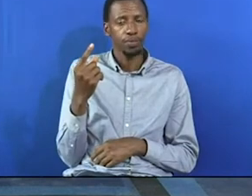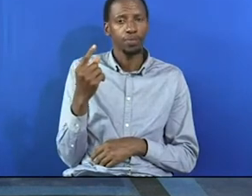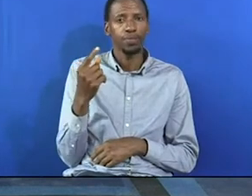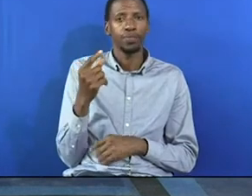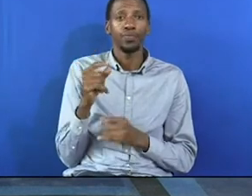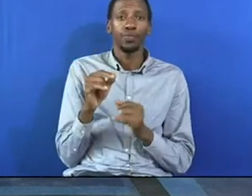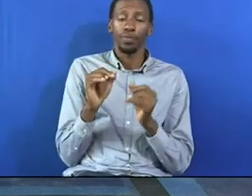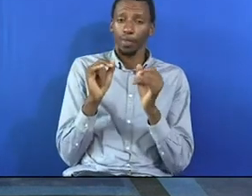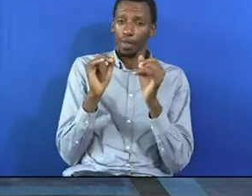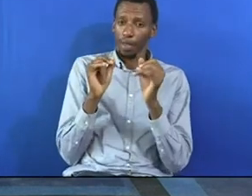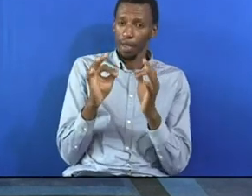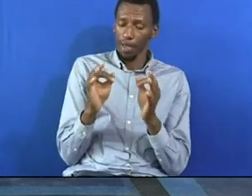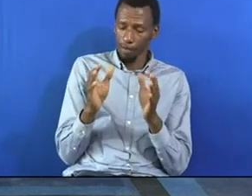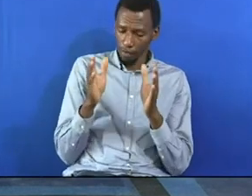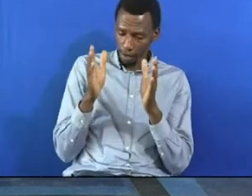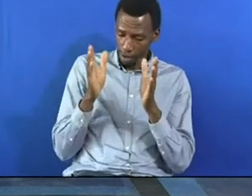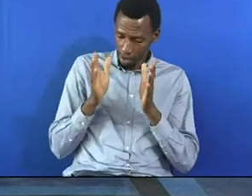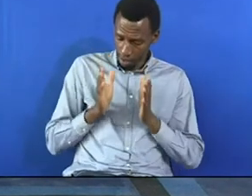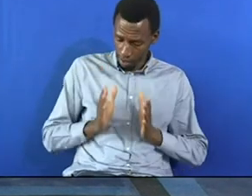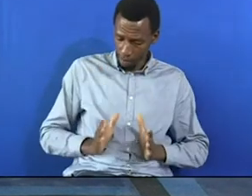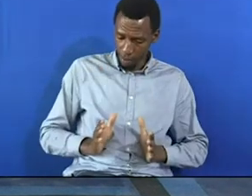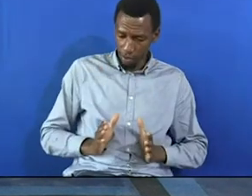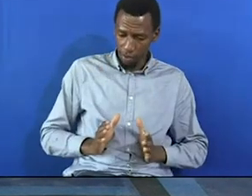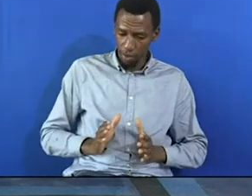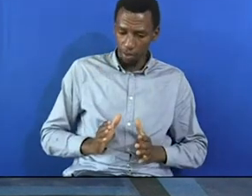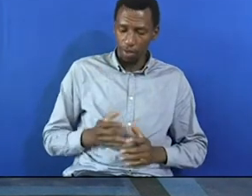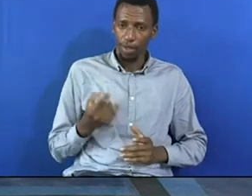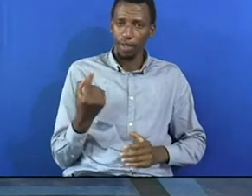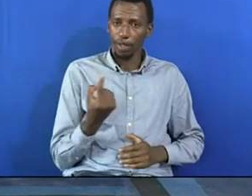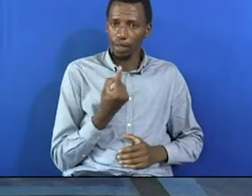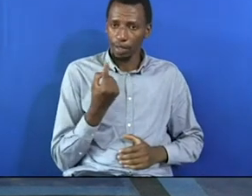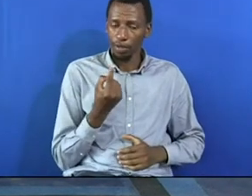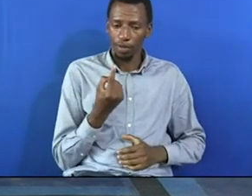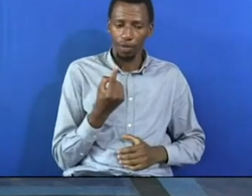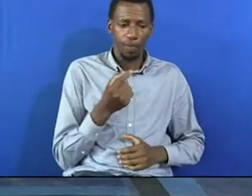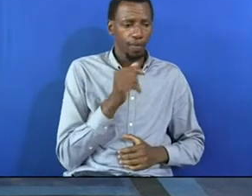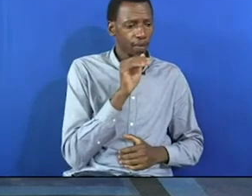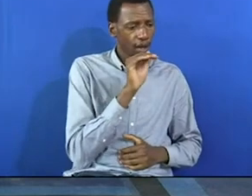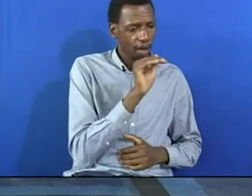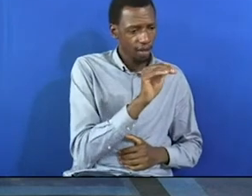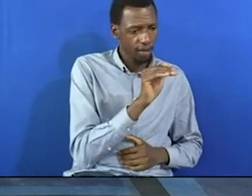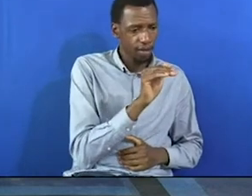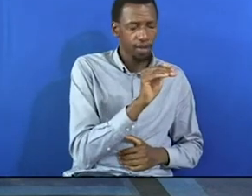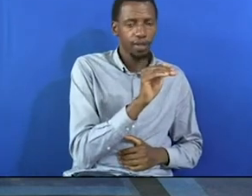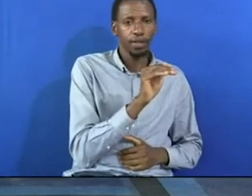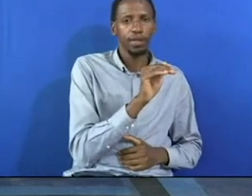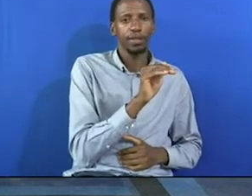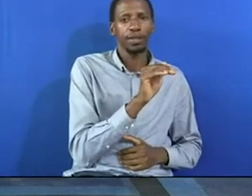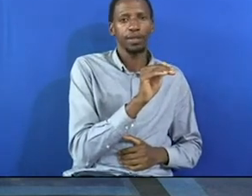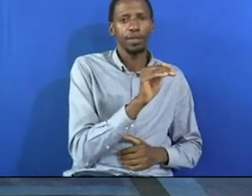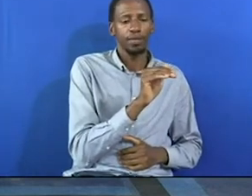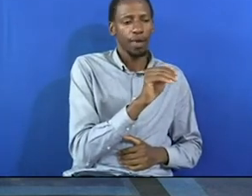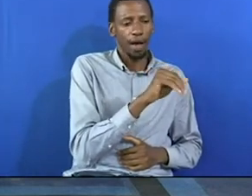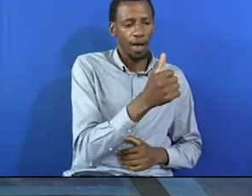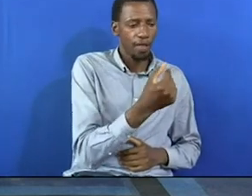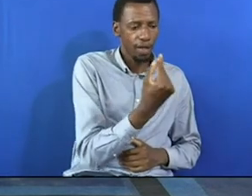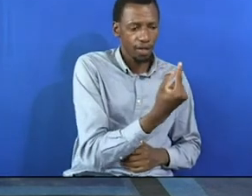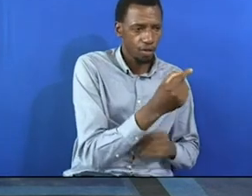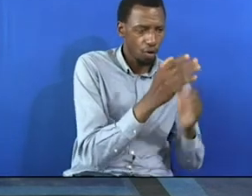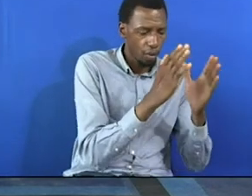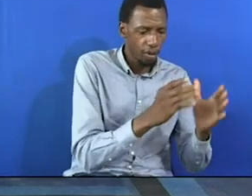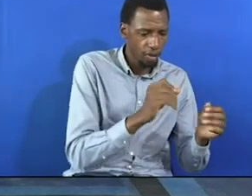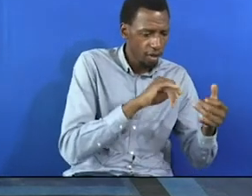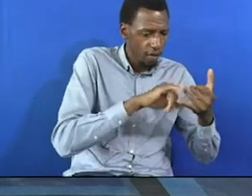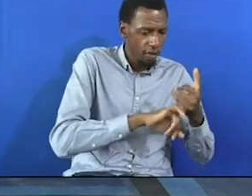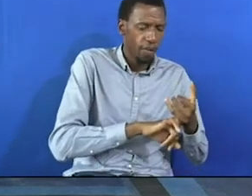If a single person is asking a single person whether they are married, that's business. Are we together? That's business.